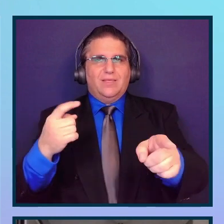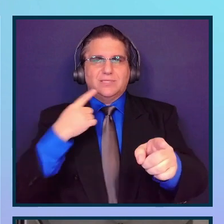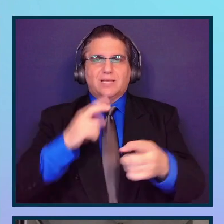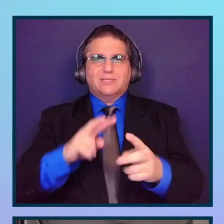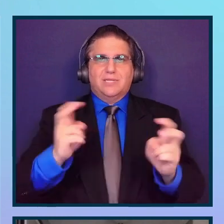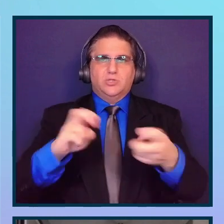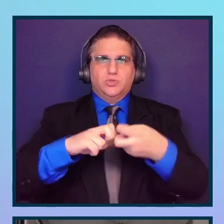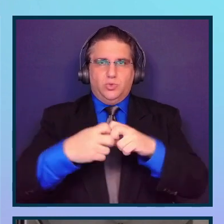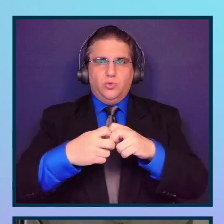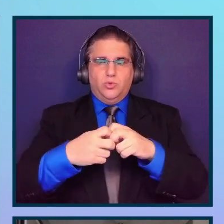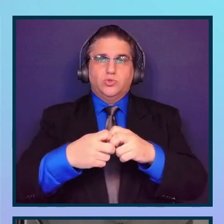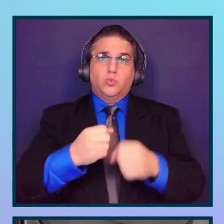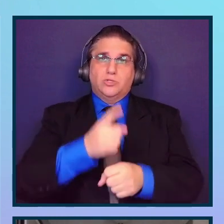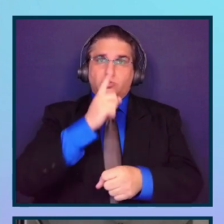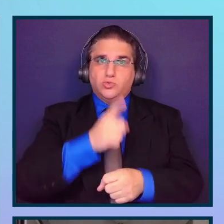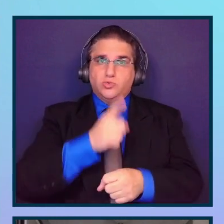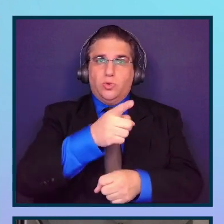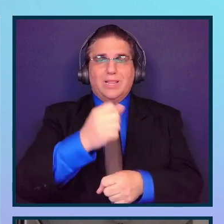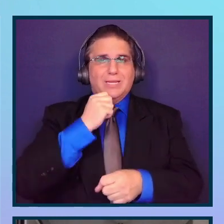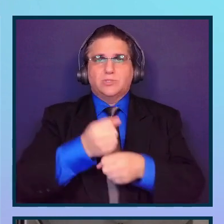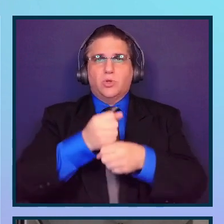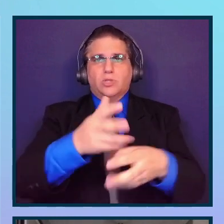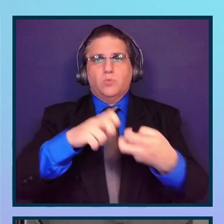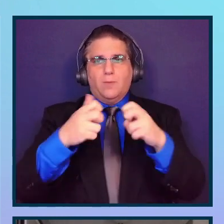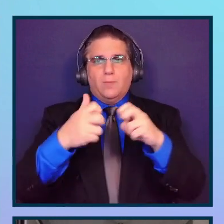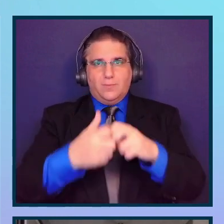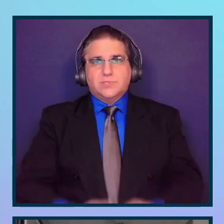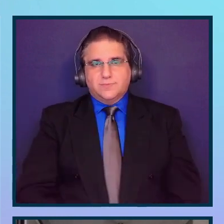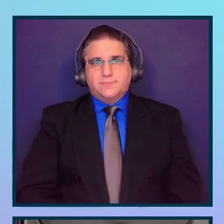ensure that that doesn't cause problems.